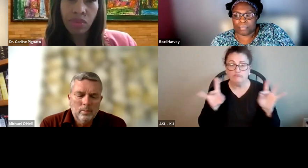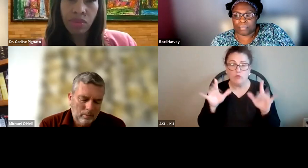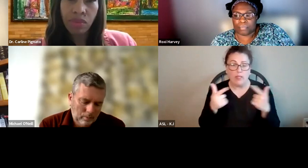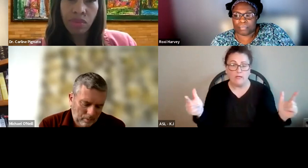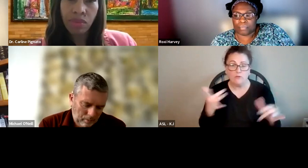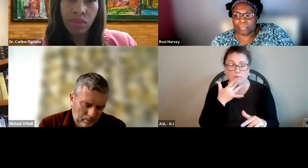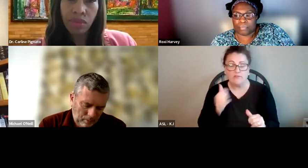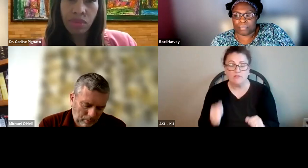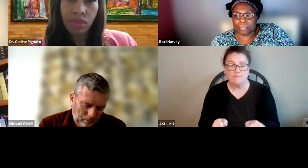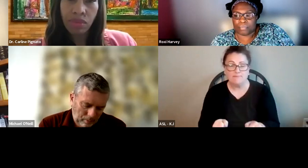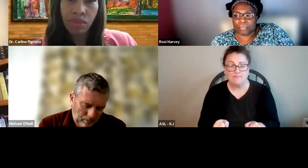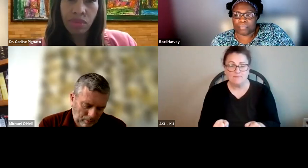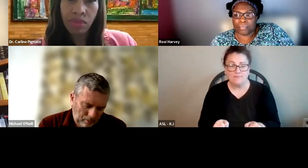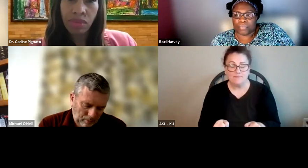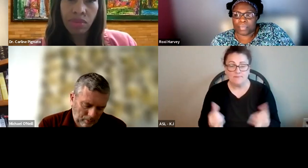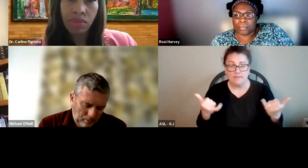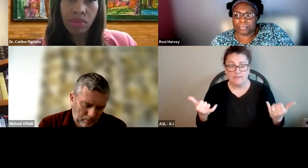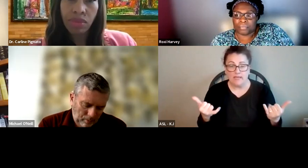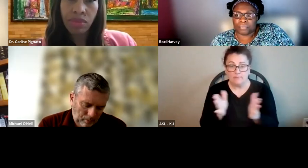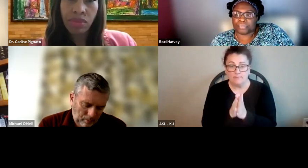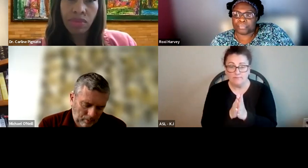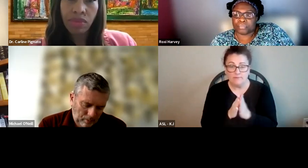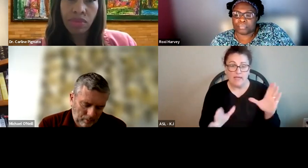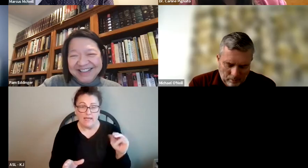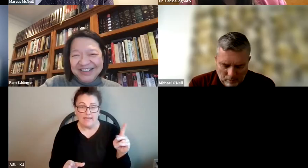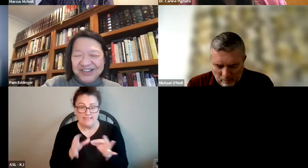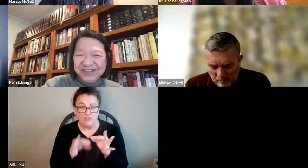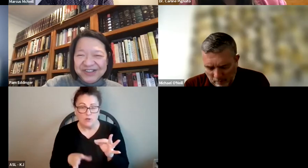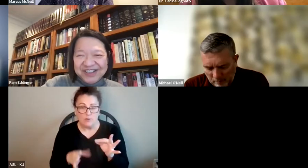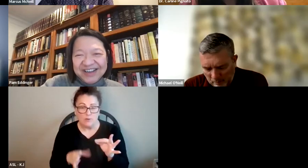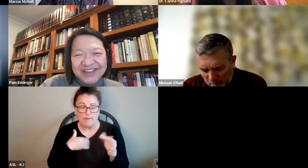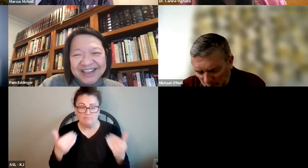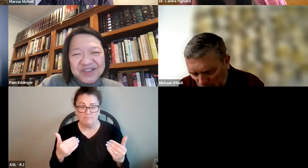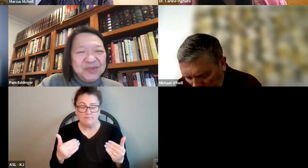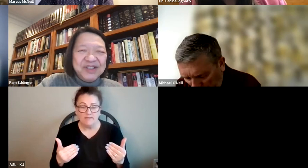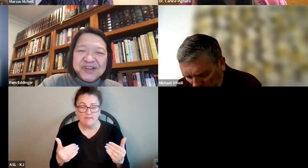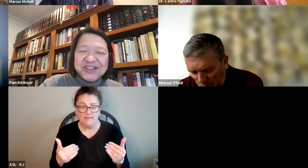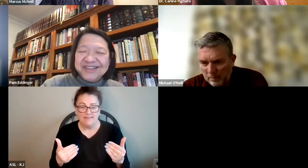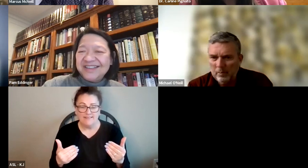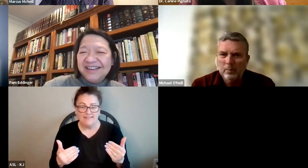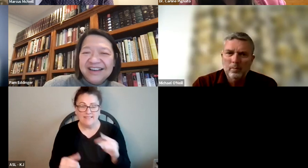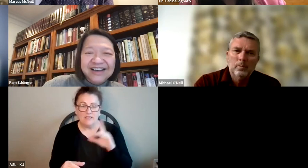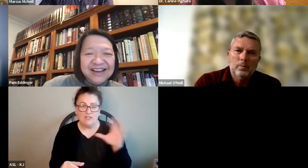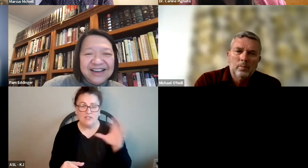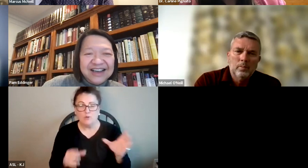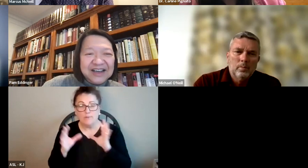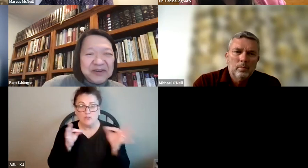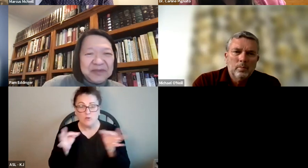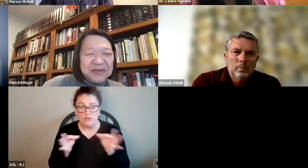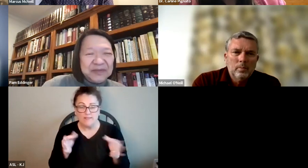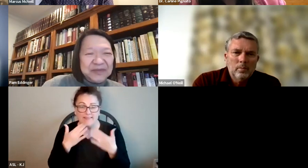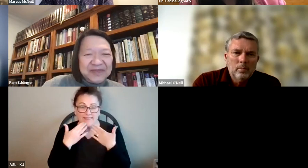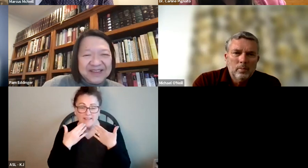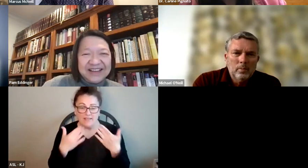language preference. Now I will ask our Cantonese interpreter, please, to introduce herself and give Zoom instructions. Thank